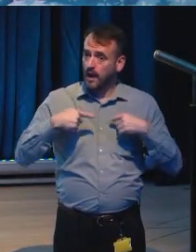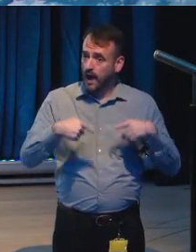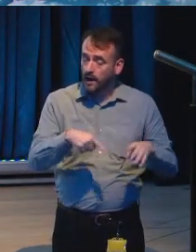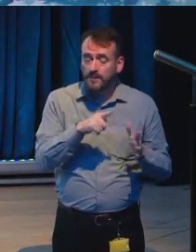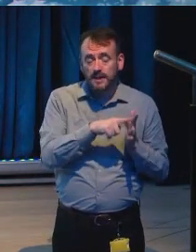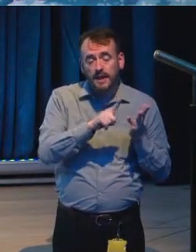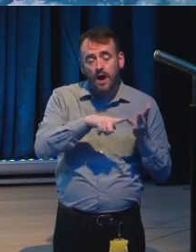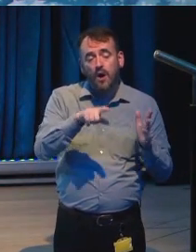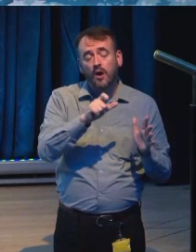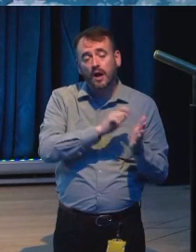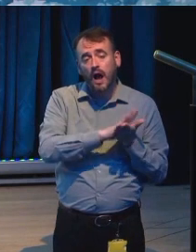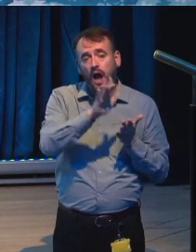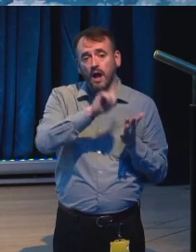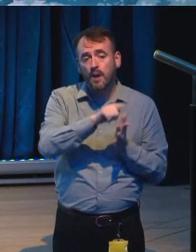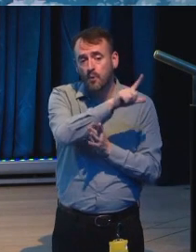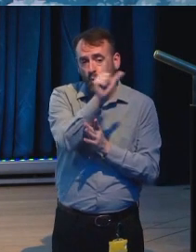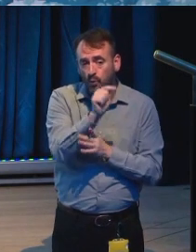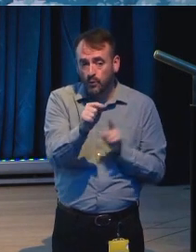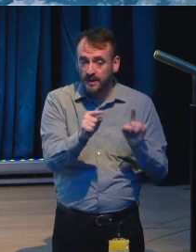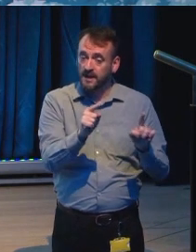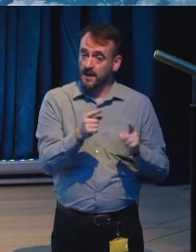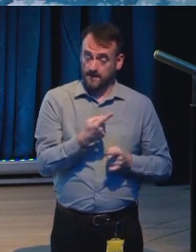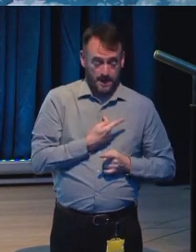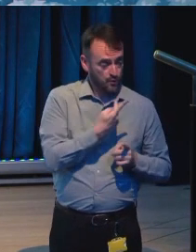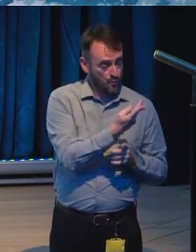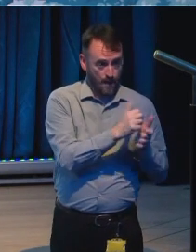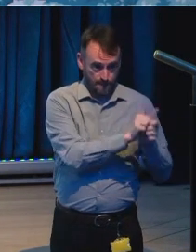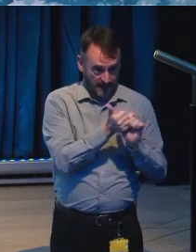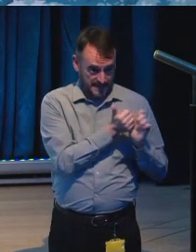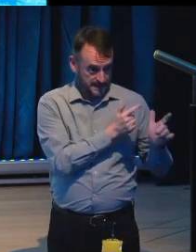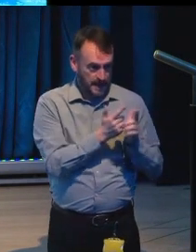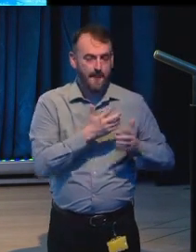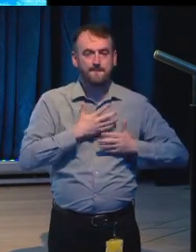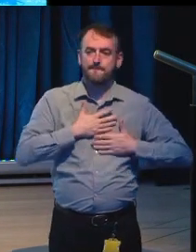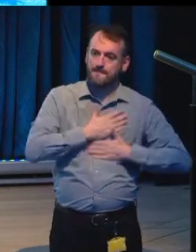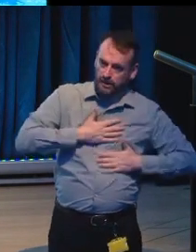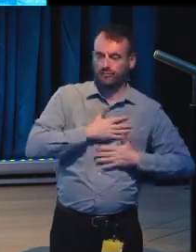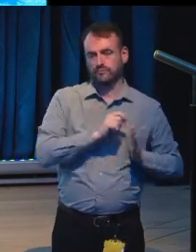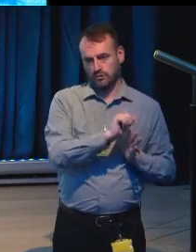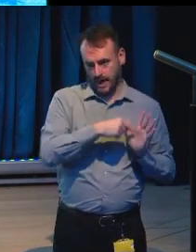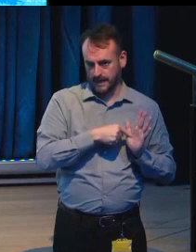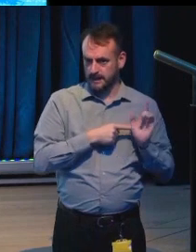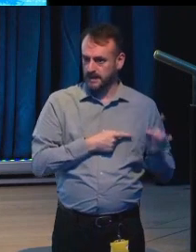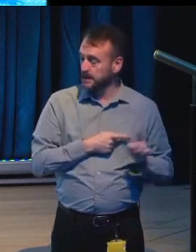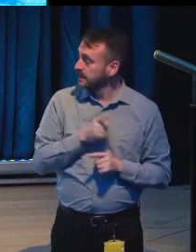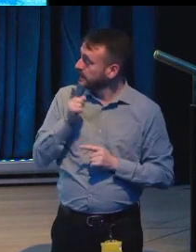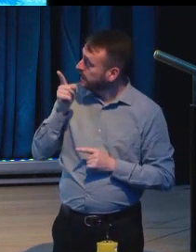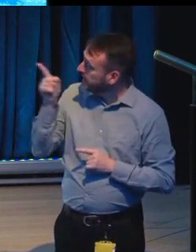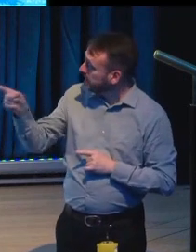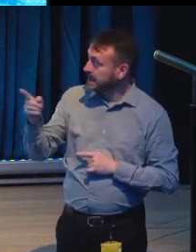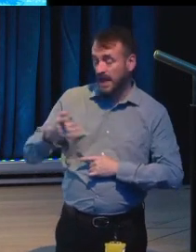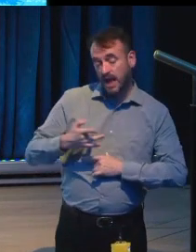passion project made by myself and two friends who are also in the games industry. This is a turn-based survival game, and we're hoping to